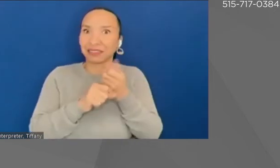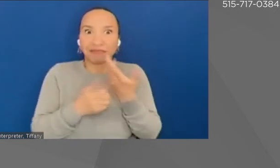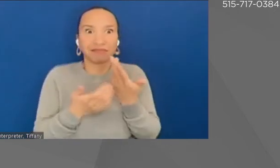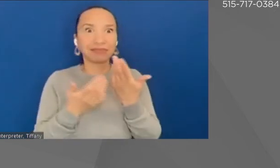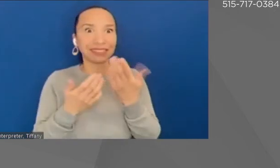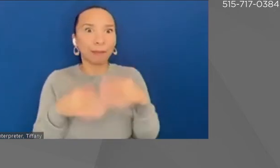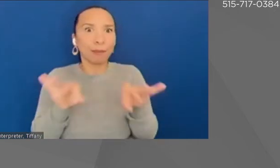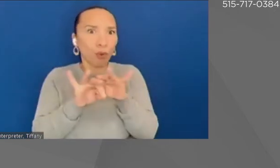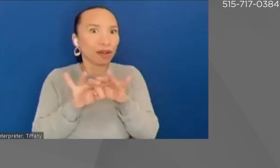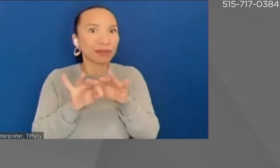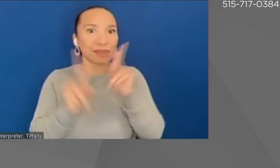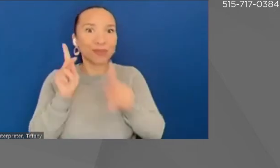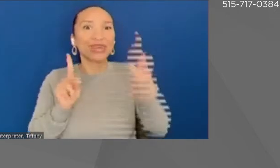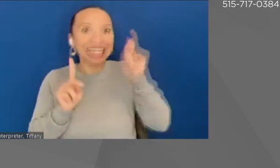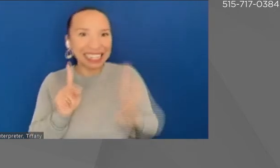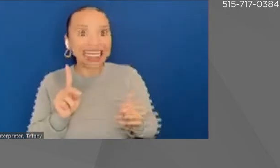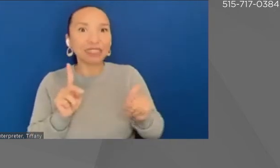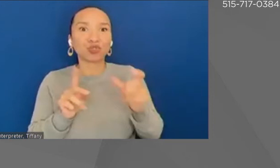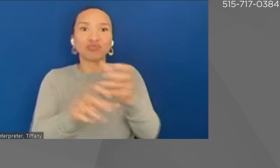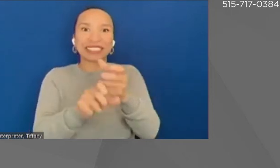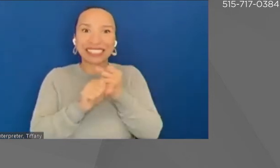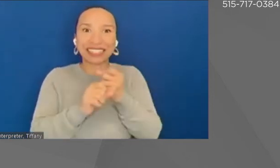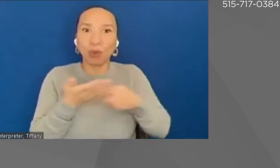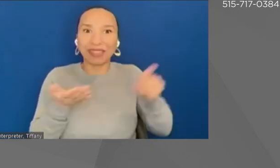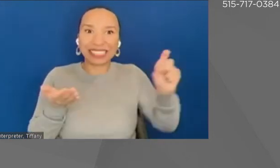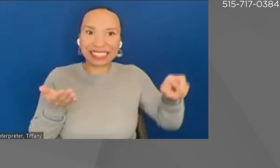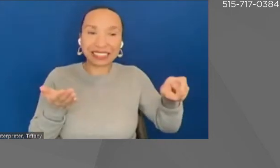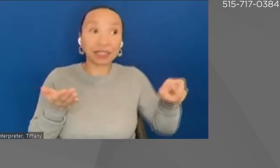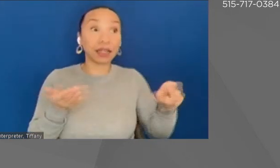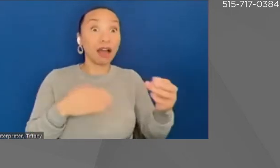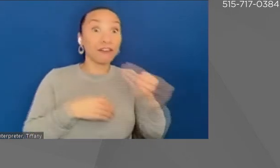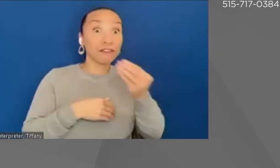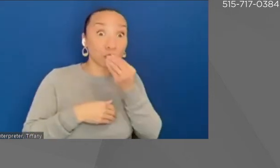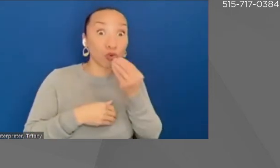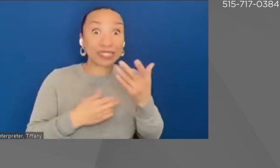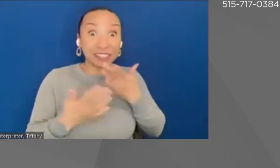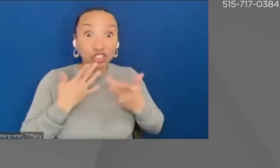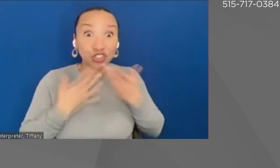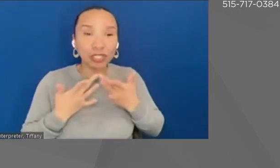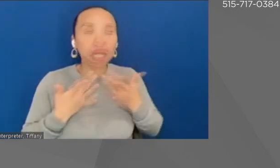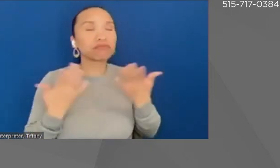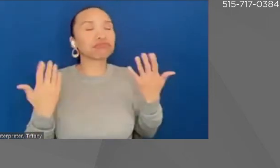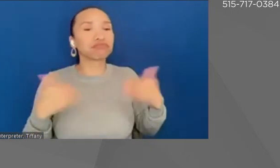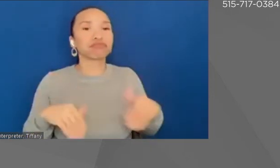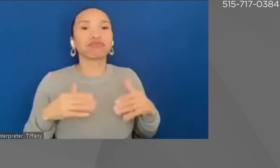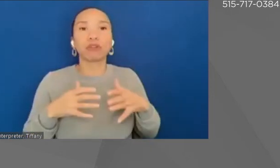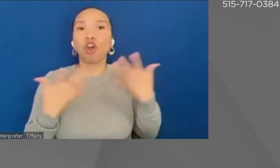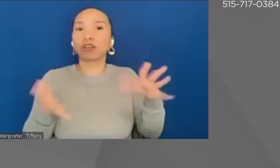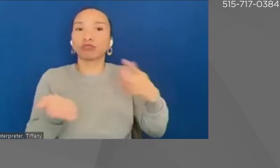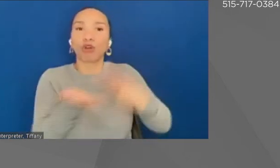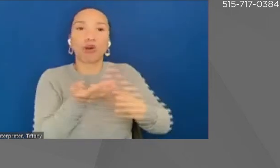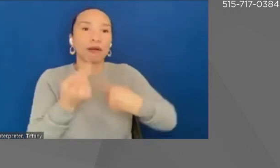need. Improving food insecurity. We talked about a lot of the policies today, SNAP, WIC,